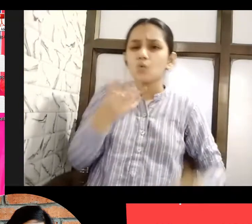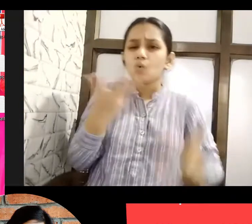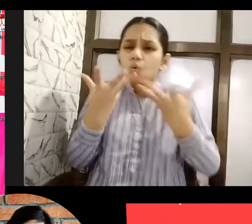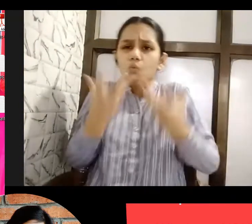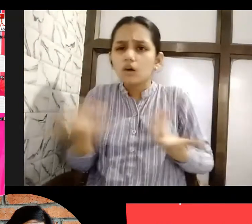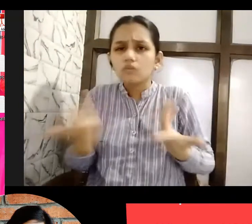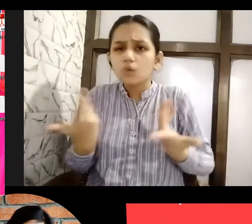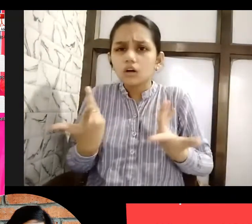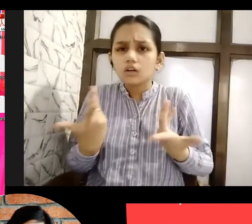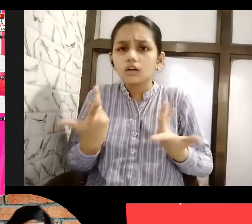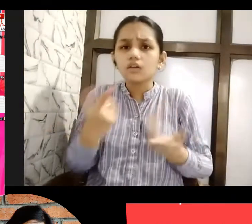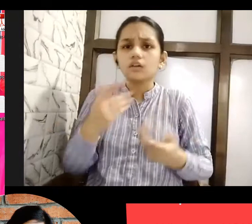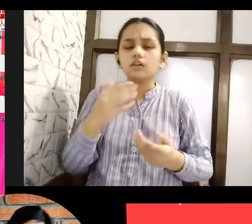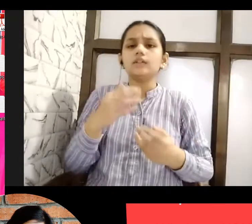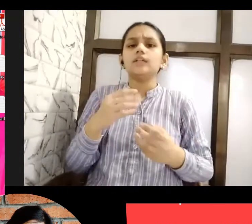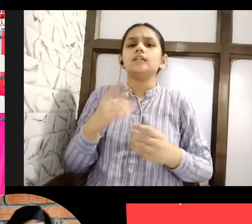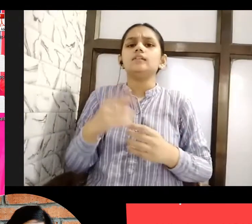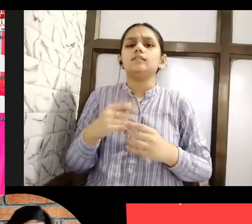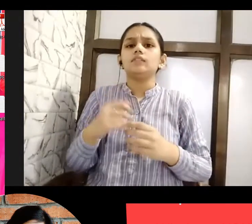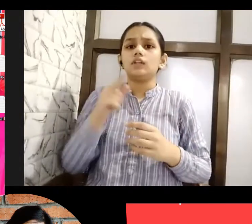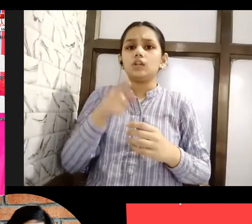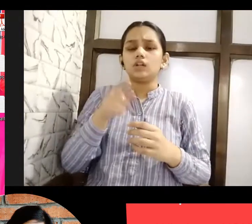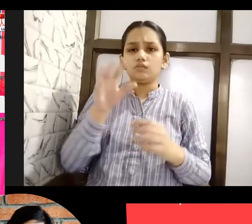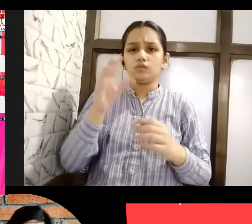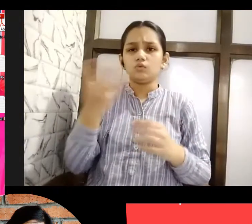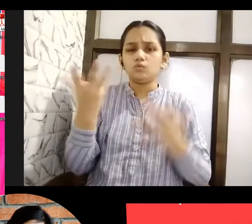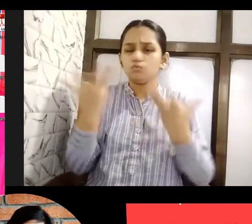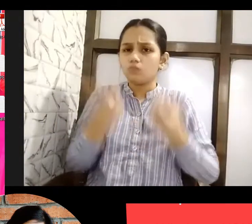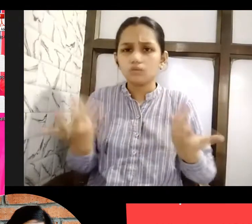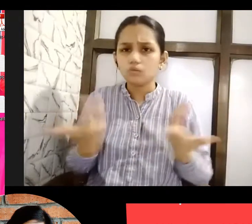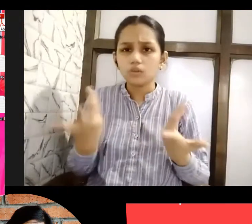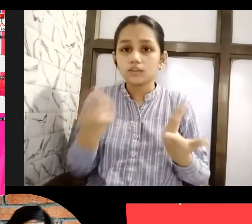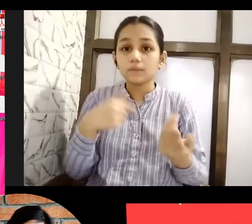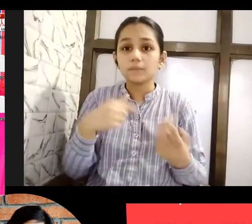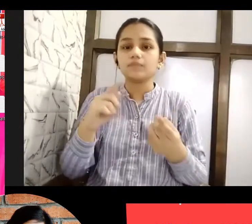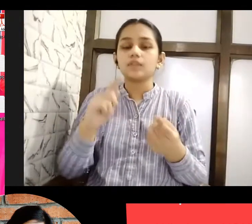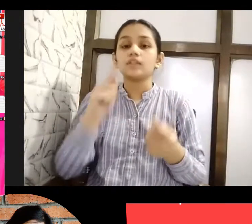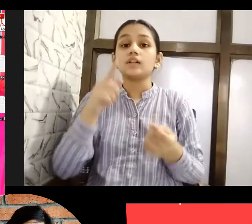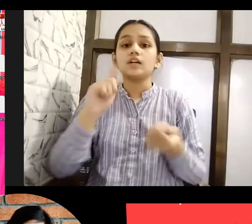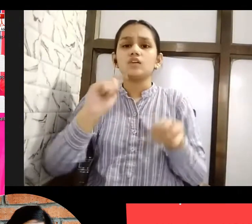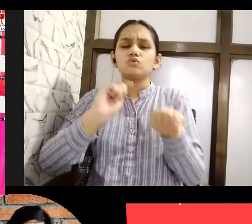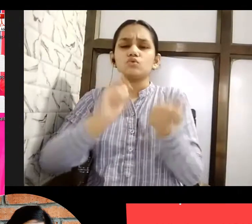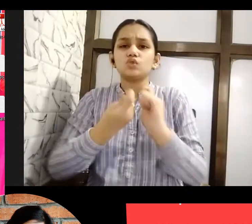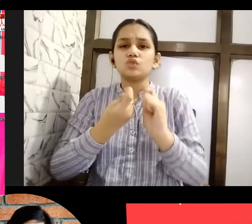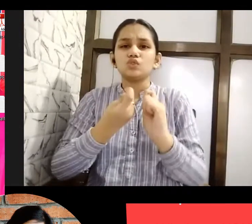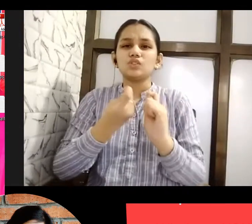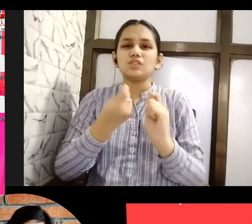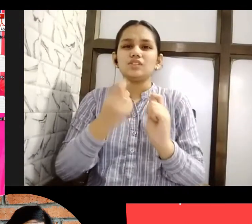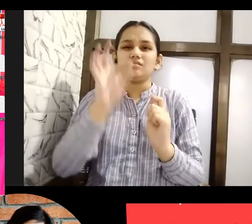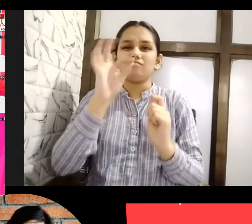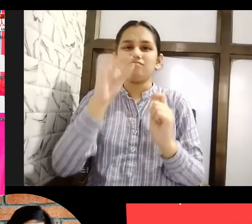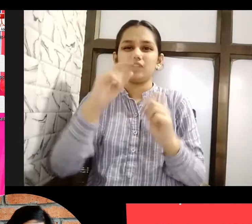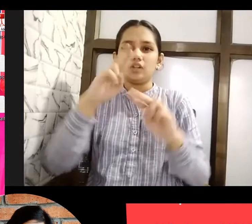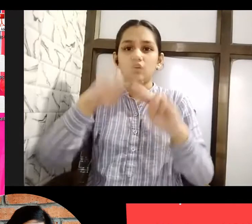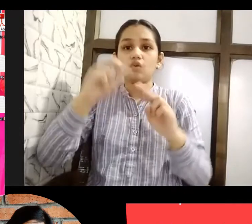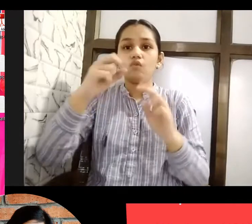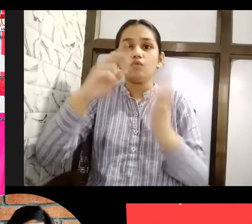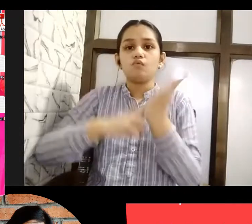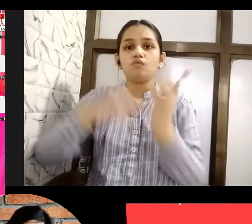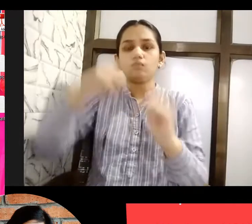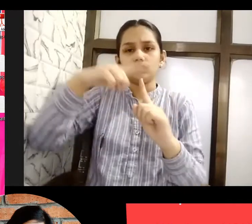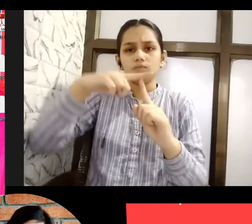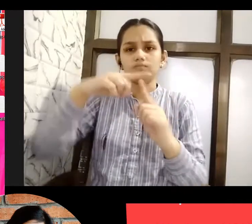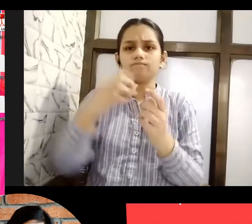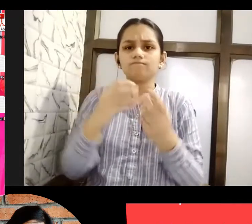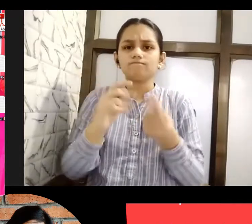use. If I click on this font, I can change the font. If I want to click another font, it will